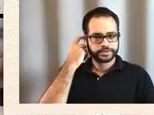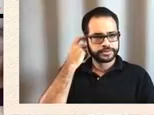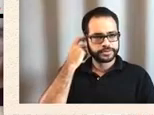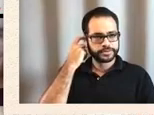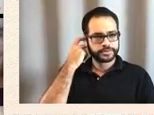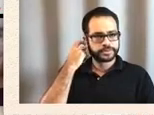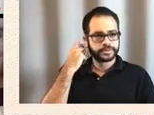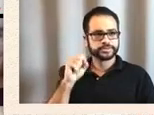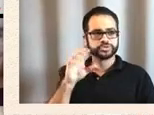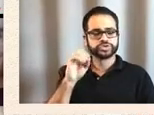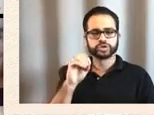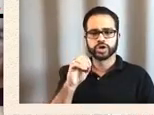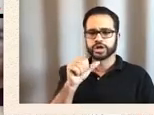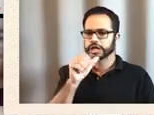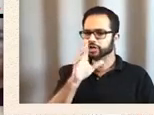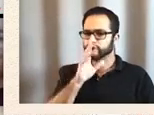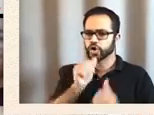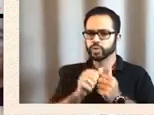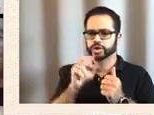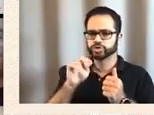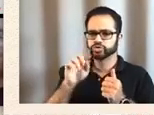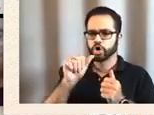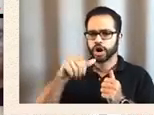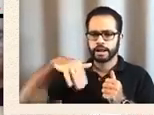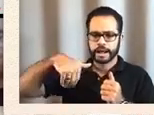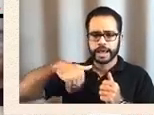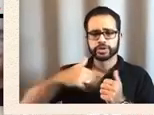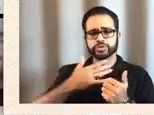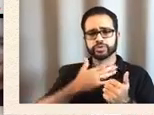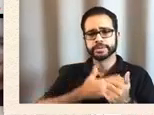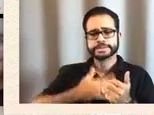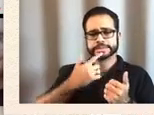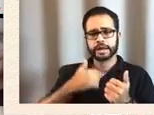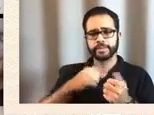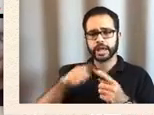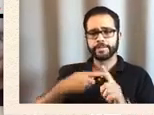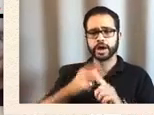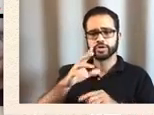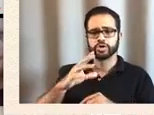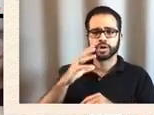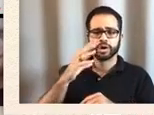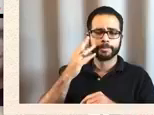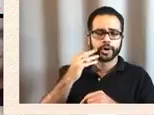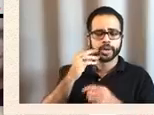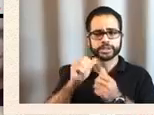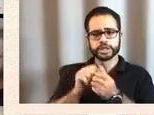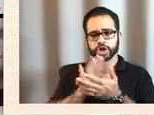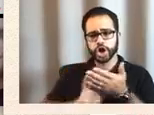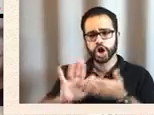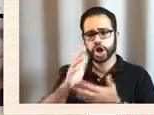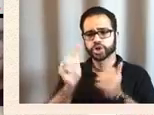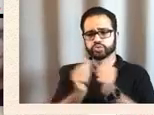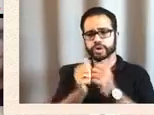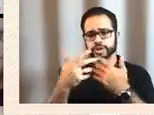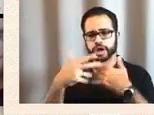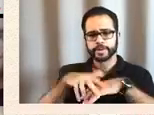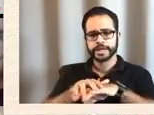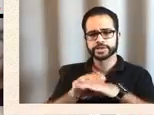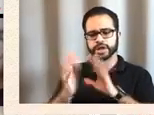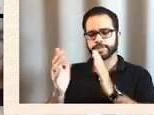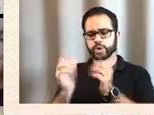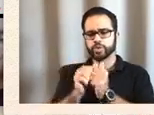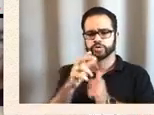heard from you yet, Nora. So tell us about how your college experiences with accommodations has compared to your high school